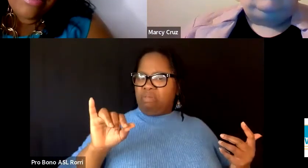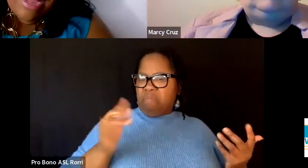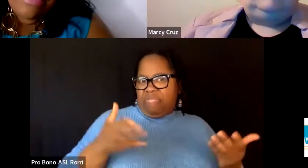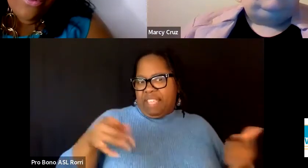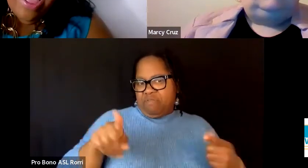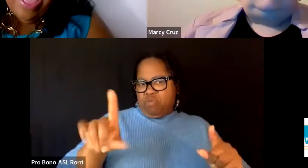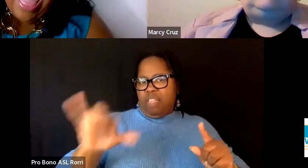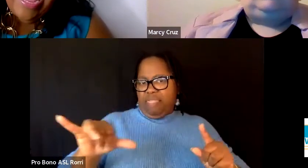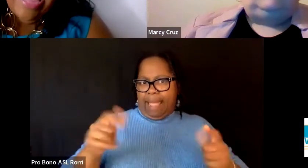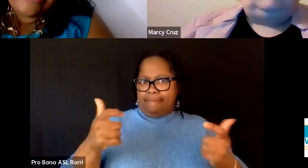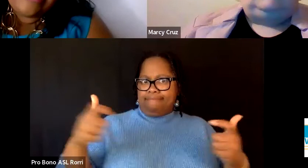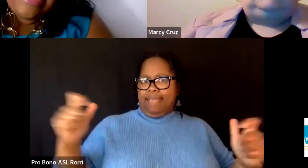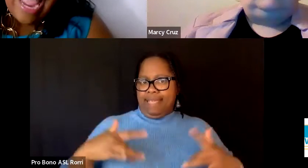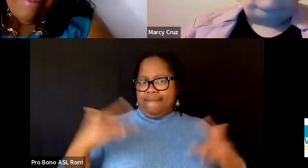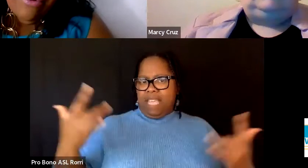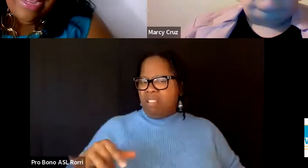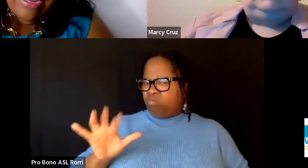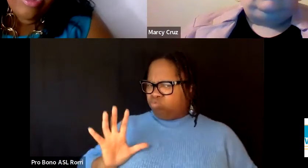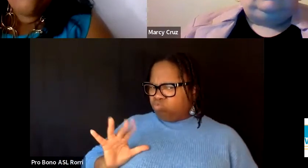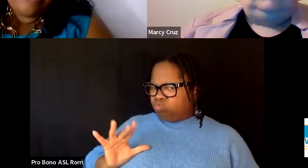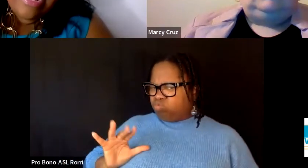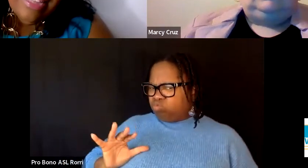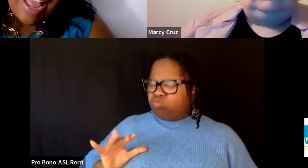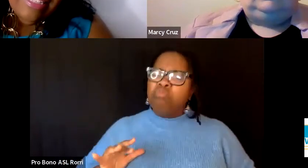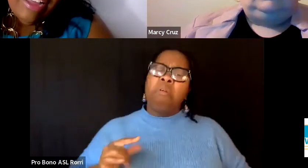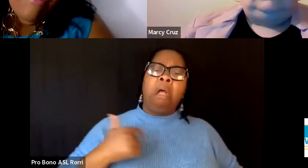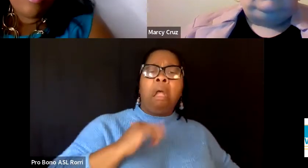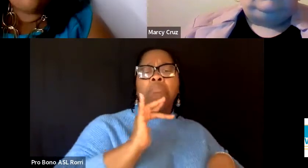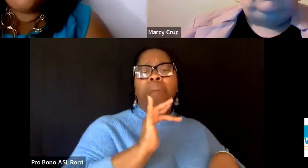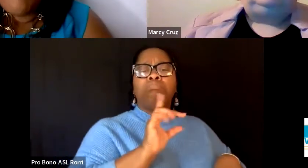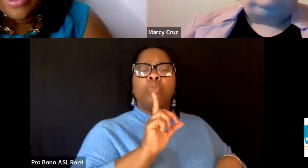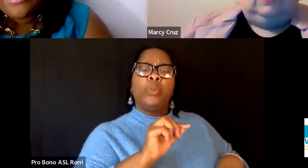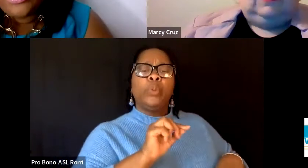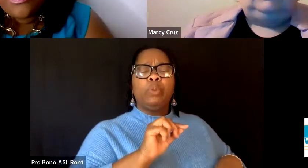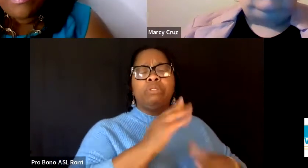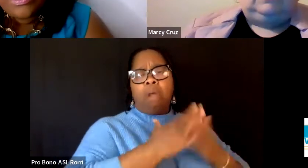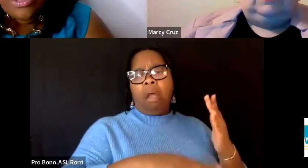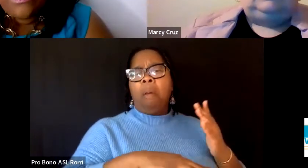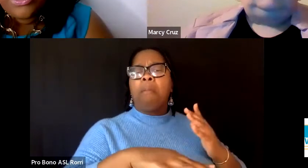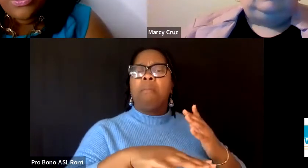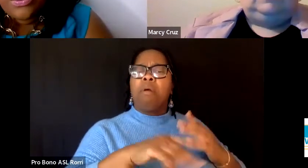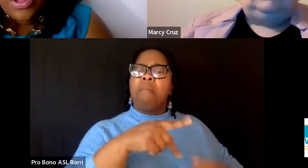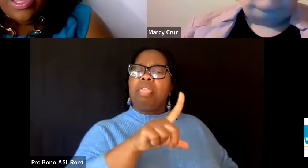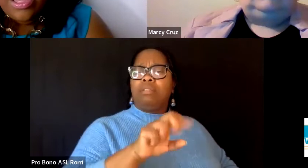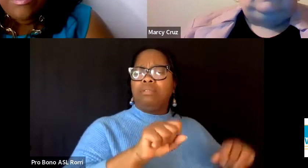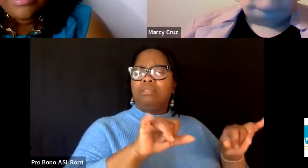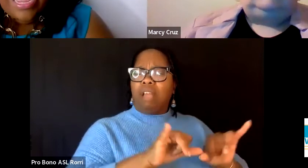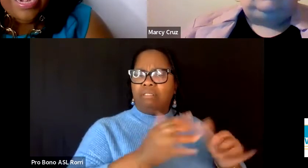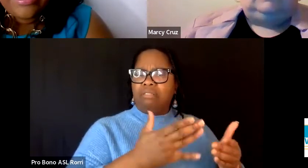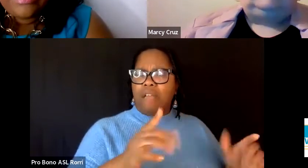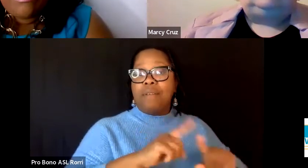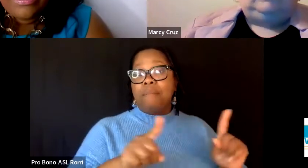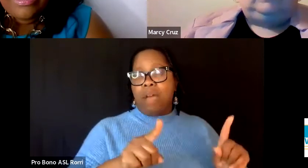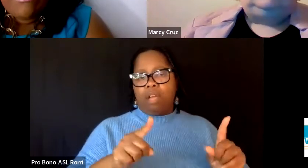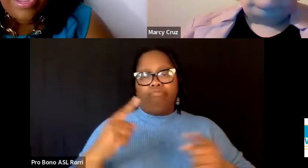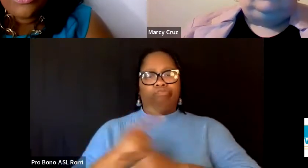event sometimes. So I kind of dabble in plus size stuff, but mainstream stuff too. Because I